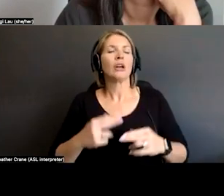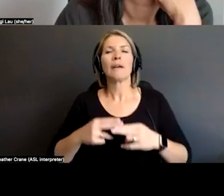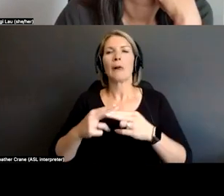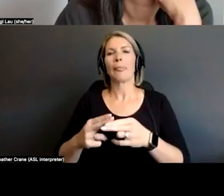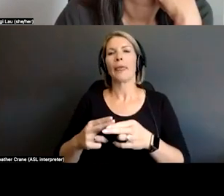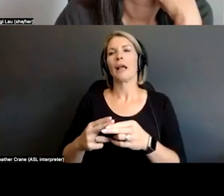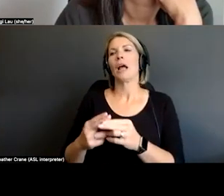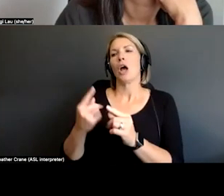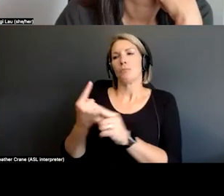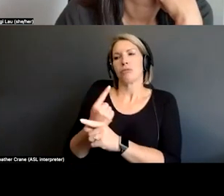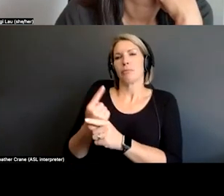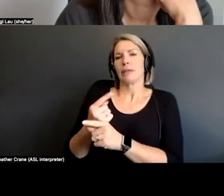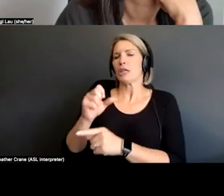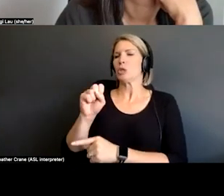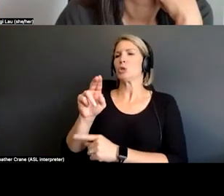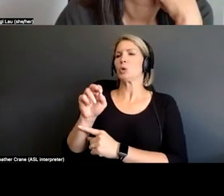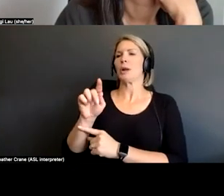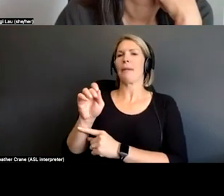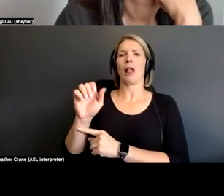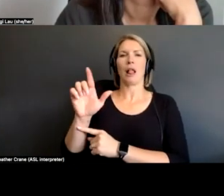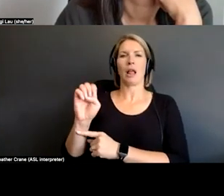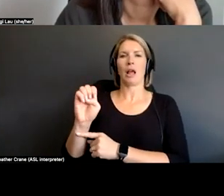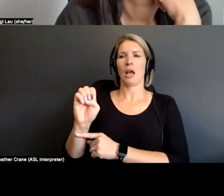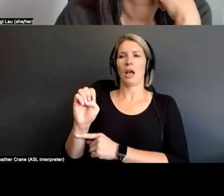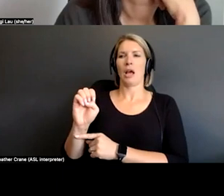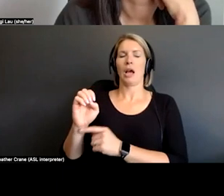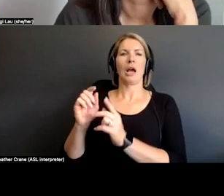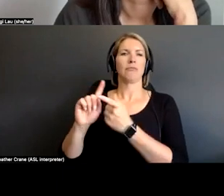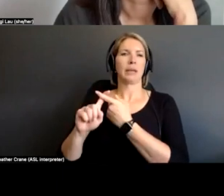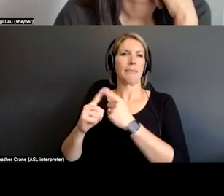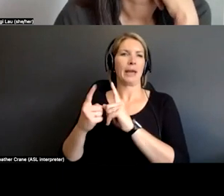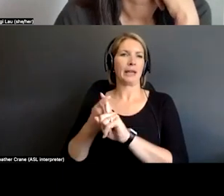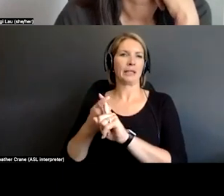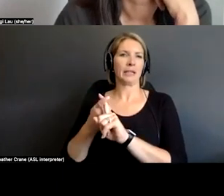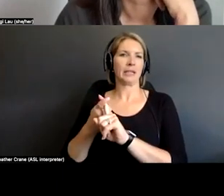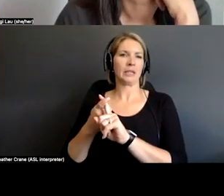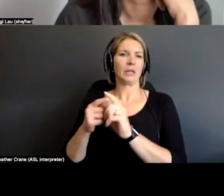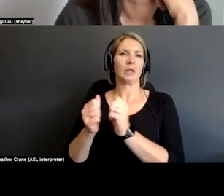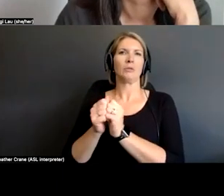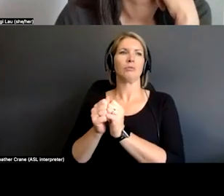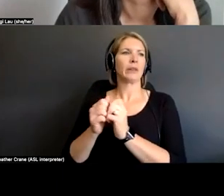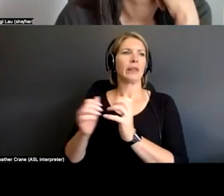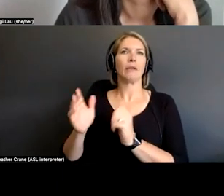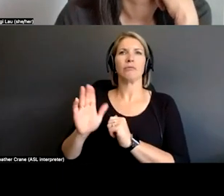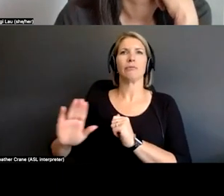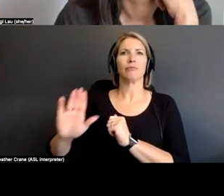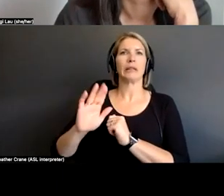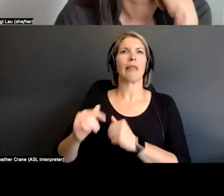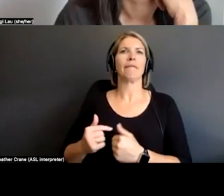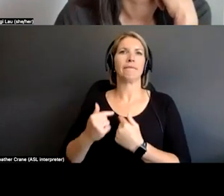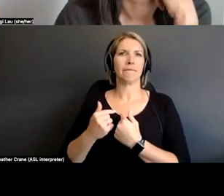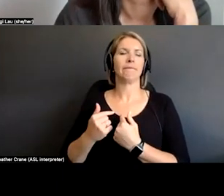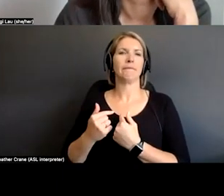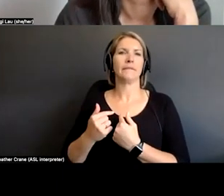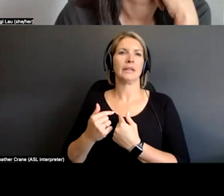fic story about this woman who lives in a society where you are able to take your